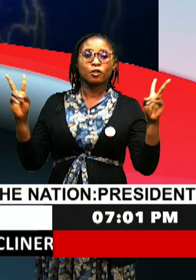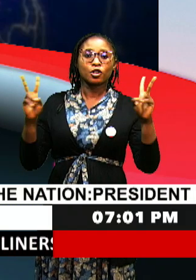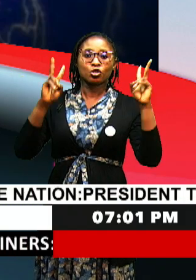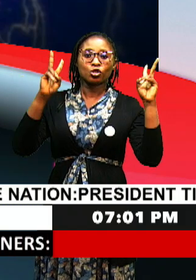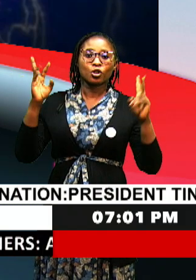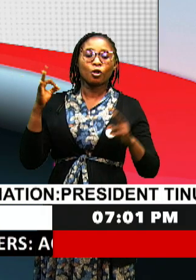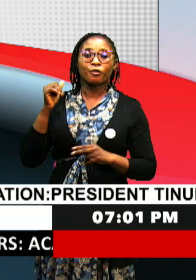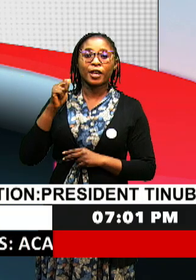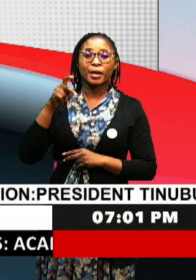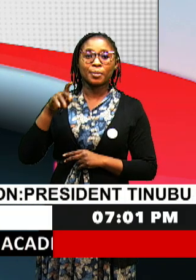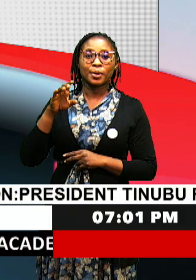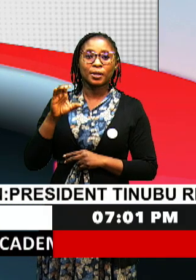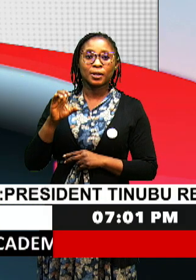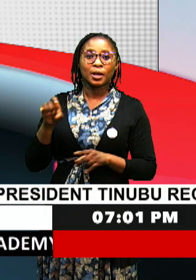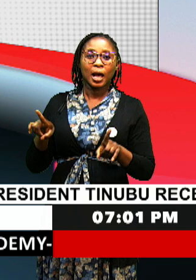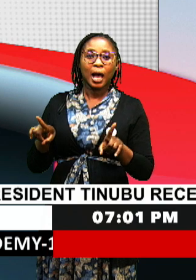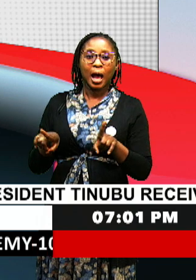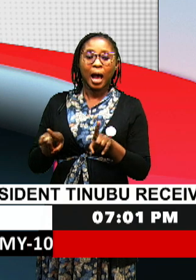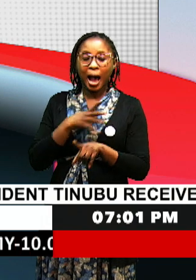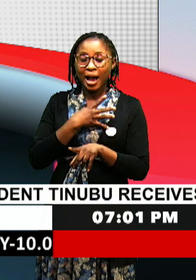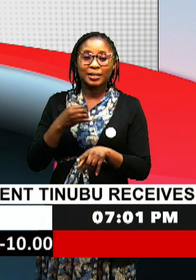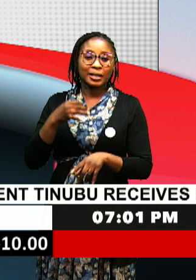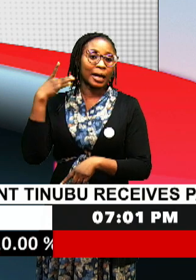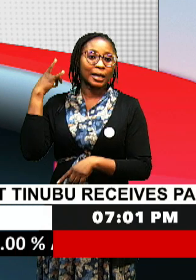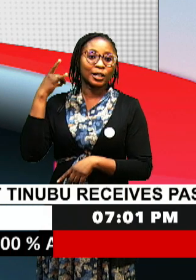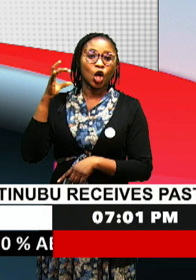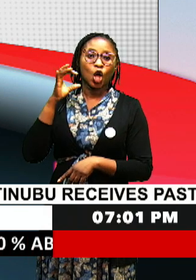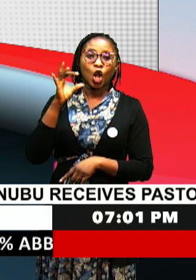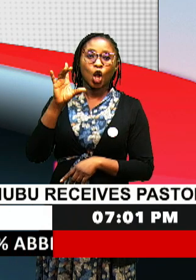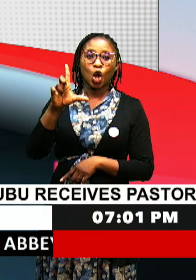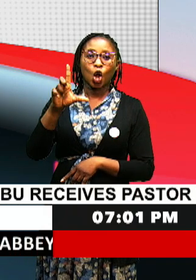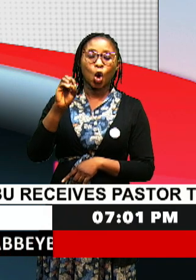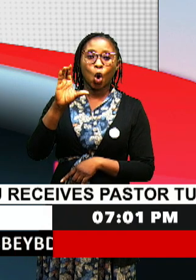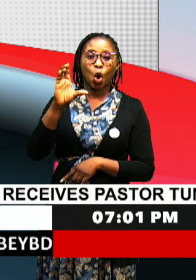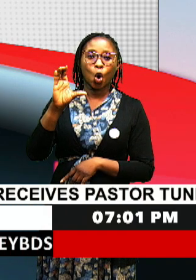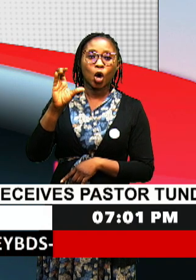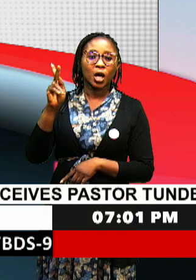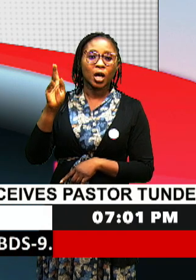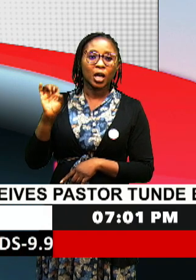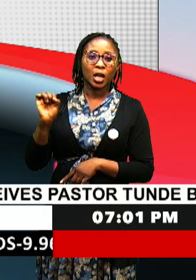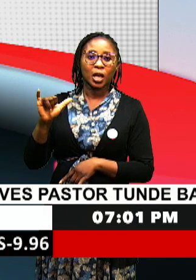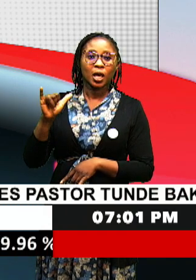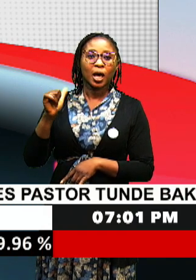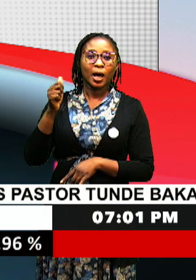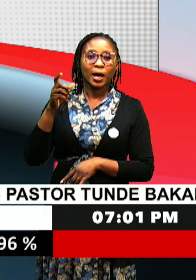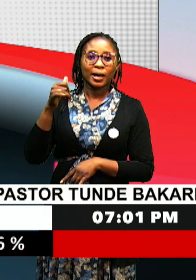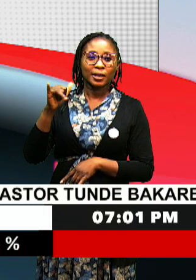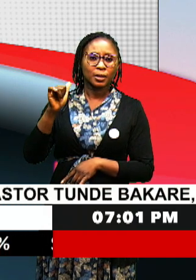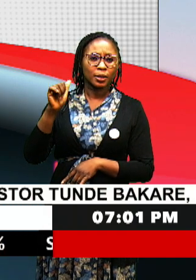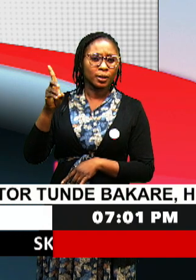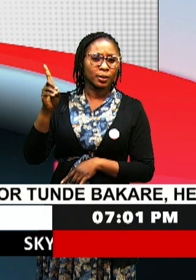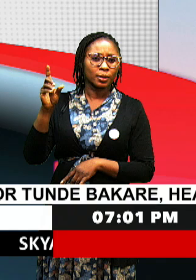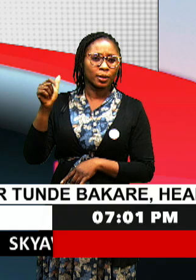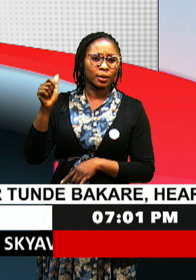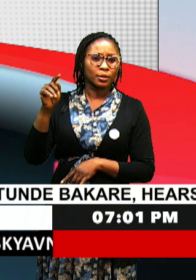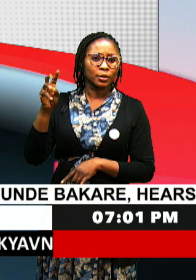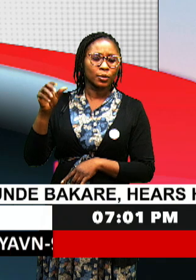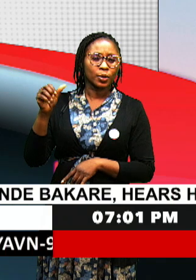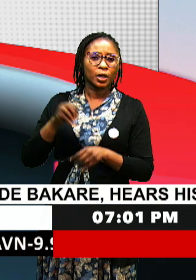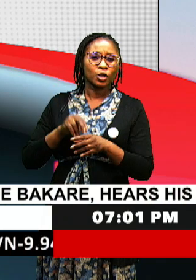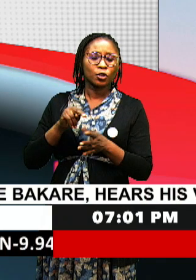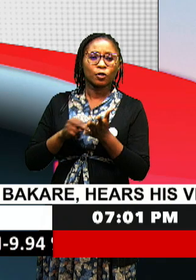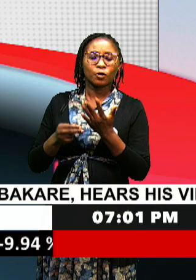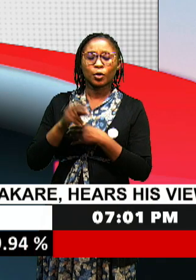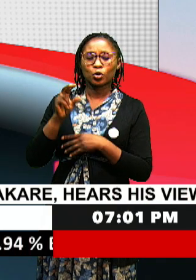Progressives Congress and its candidate Lucky Ayedatiwa in the November 16, 2024 off-cycle governorship